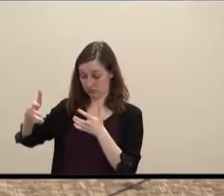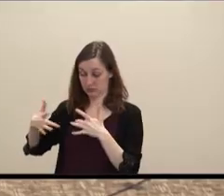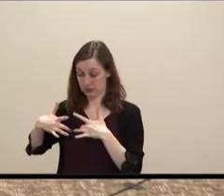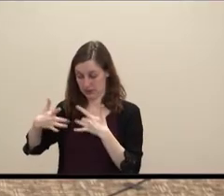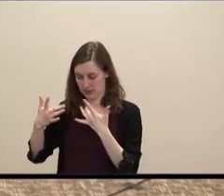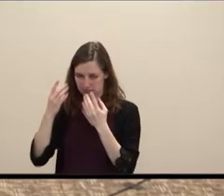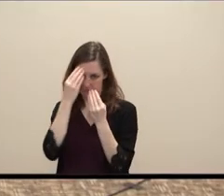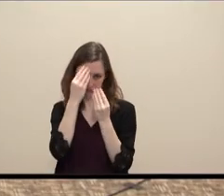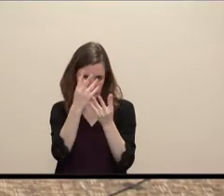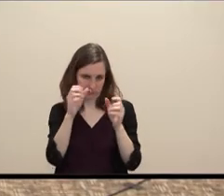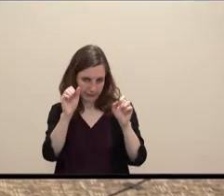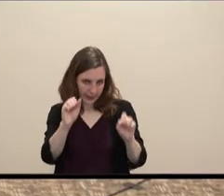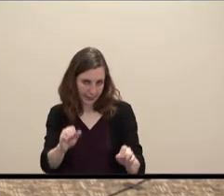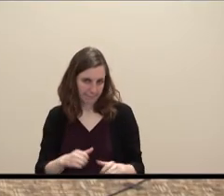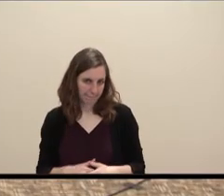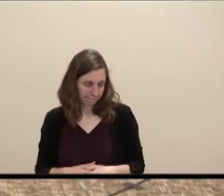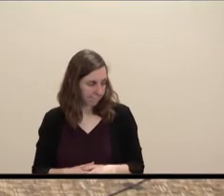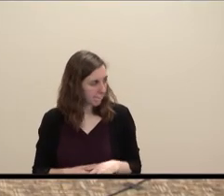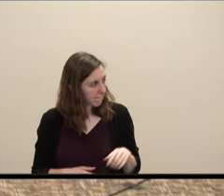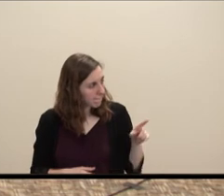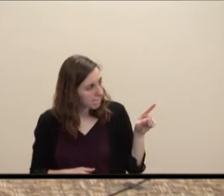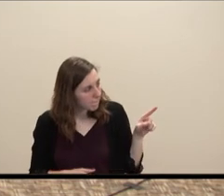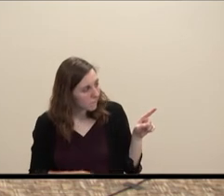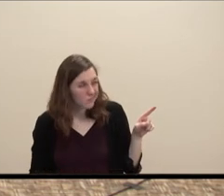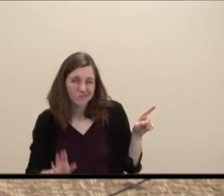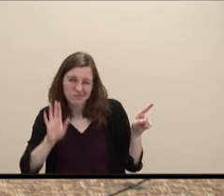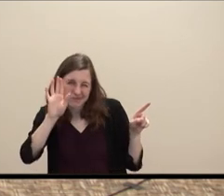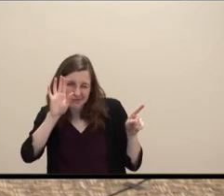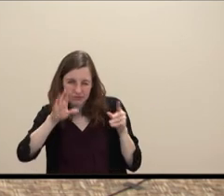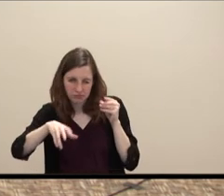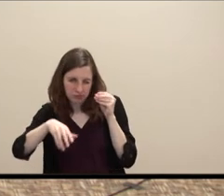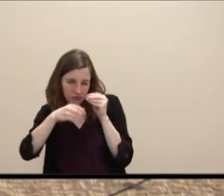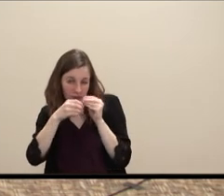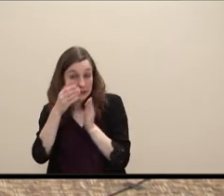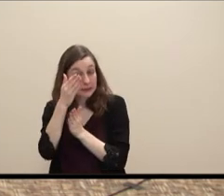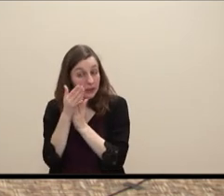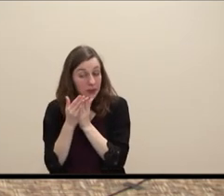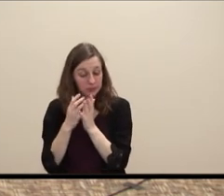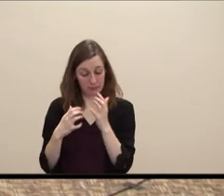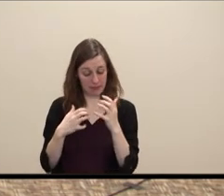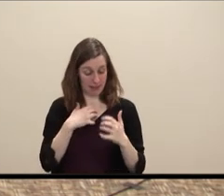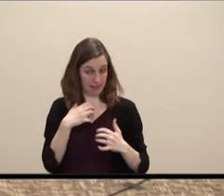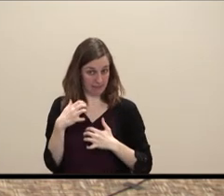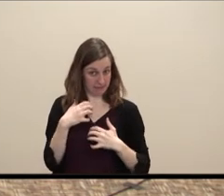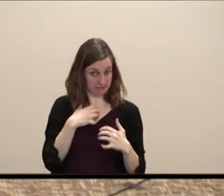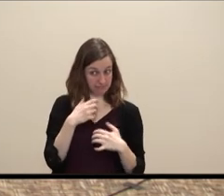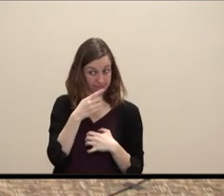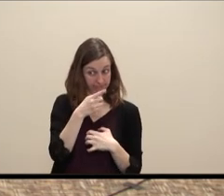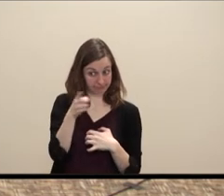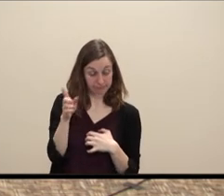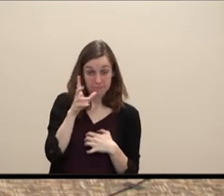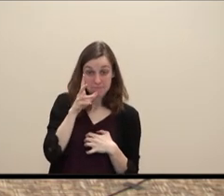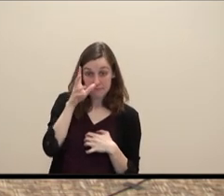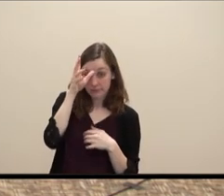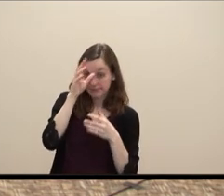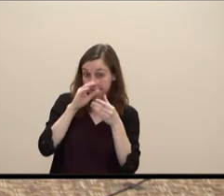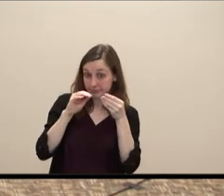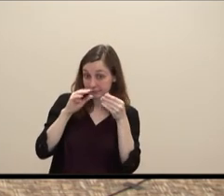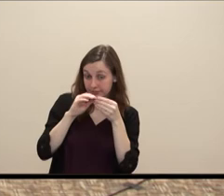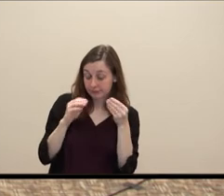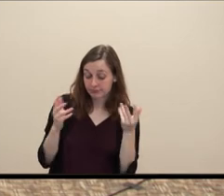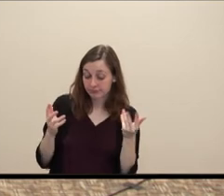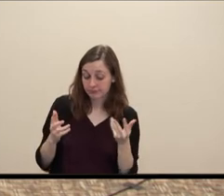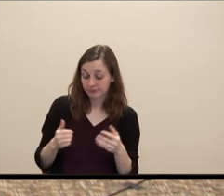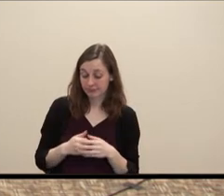Dr. Kincannon, yes. I know that some of the complaints that I have heard from parents is that